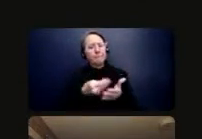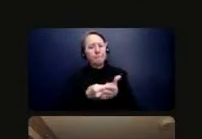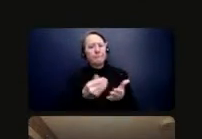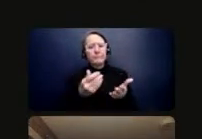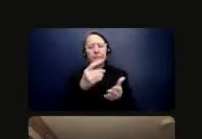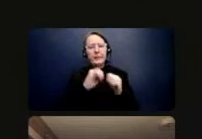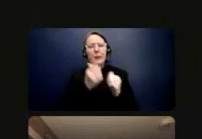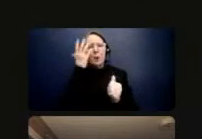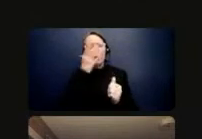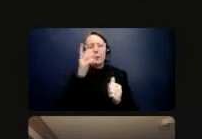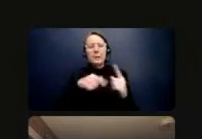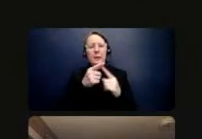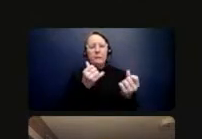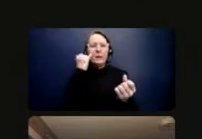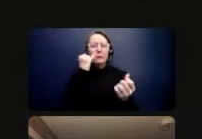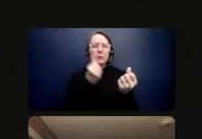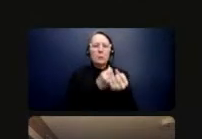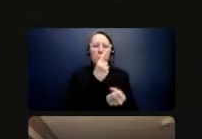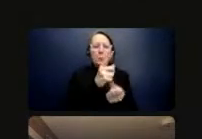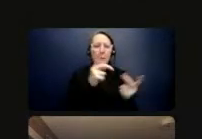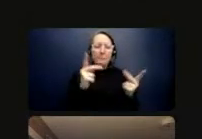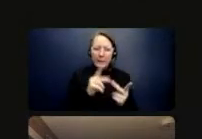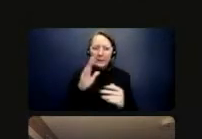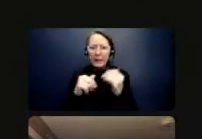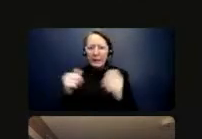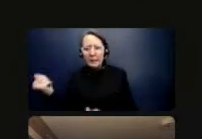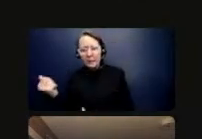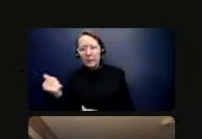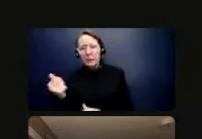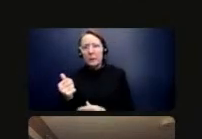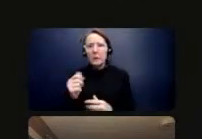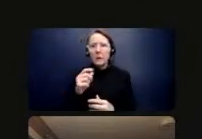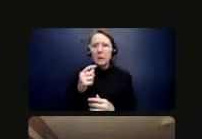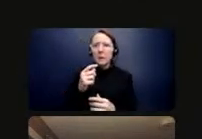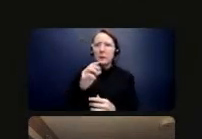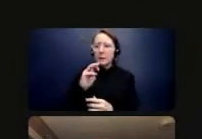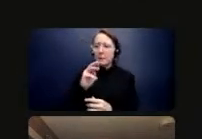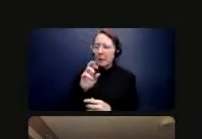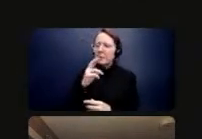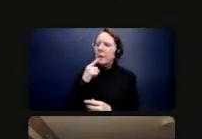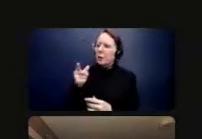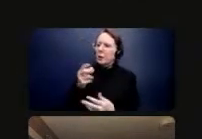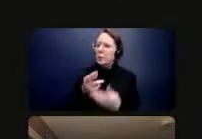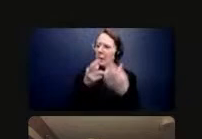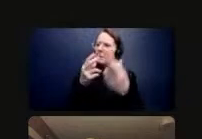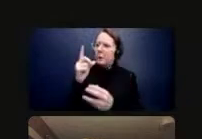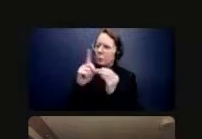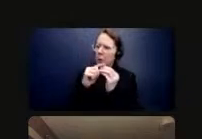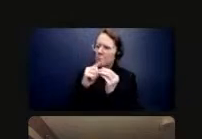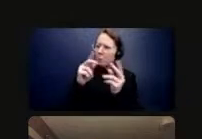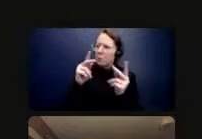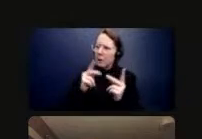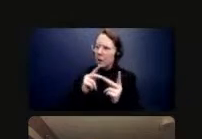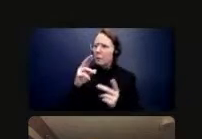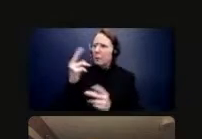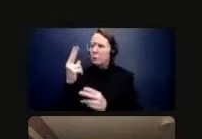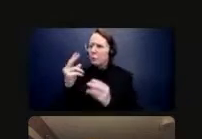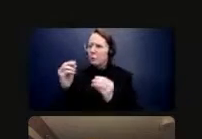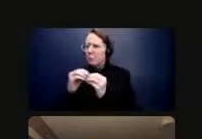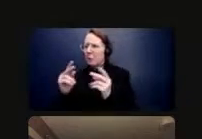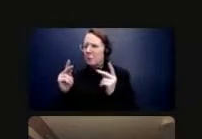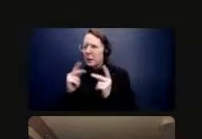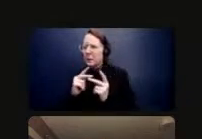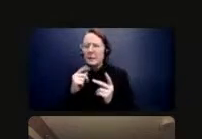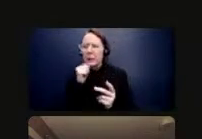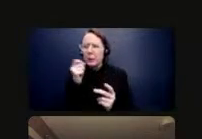out. So are you recommending then one more site or two more sites? I'm not sure I'm understanding then,